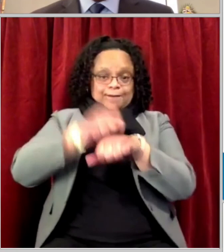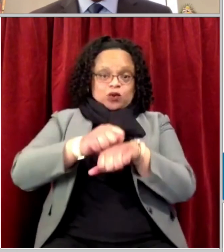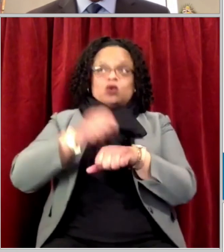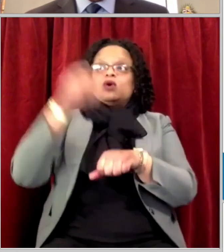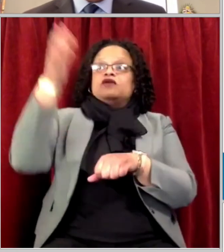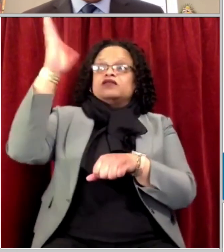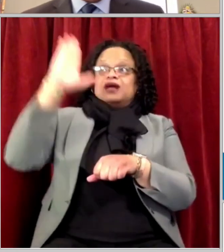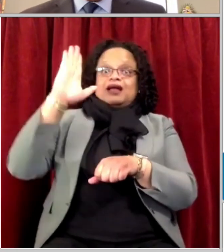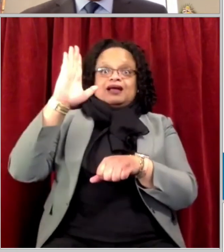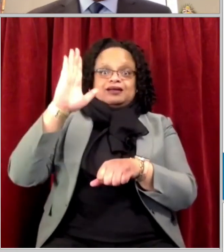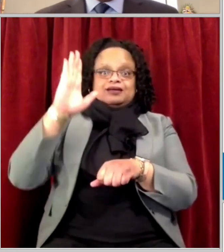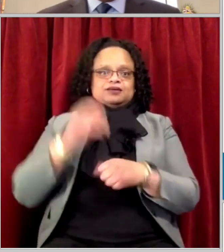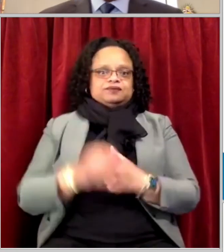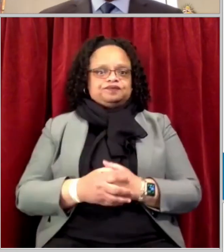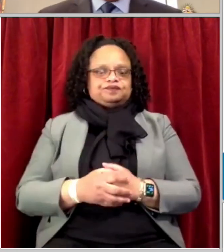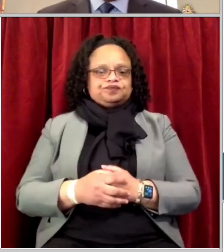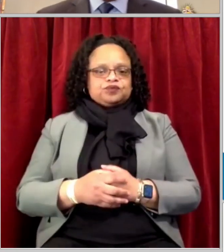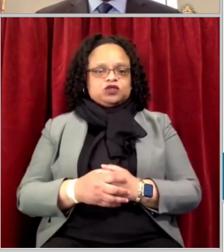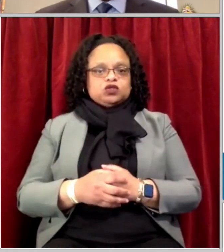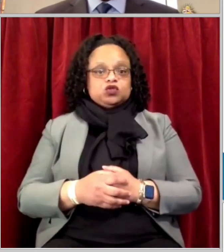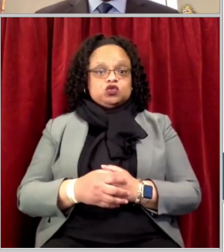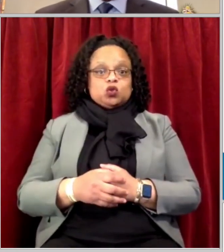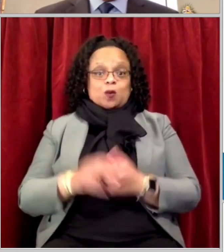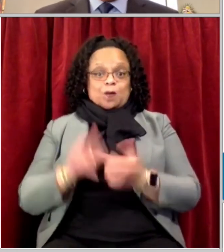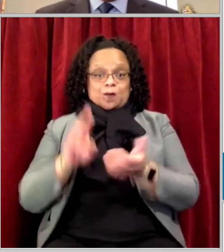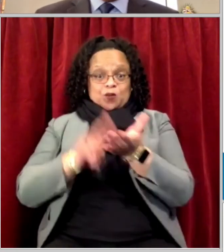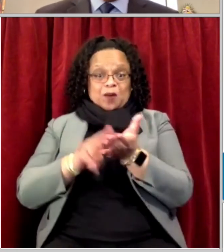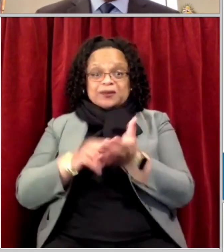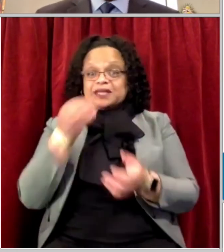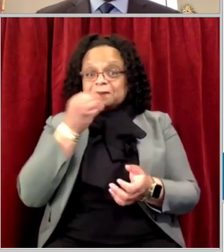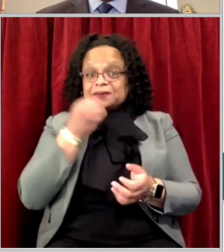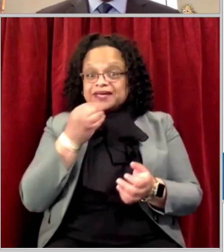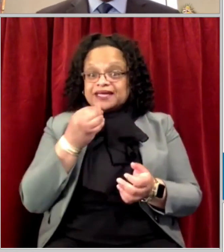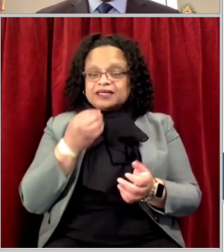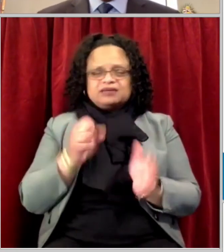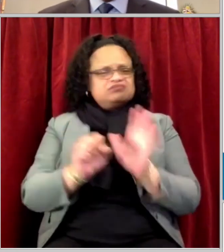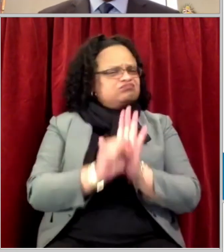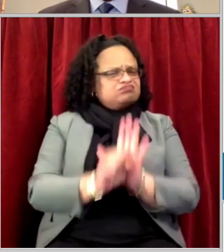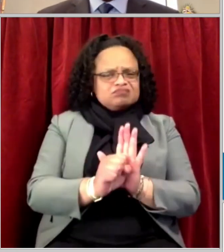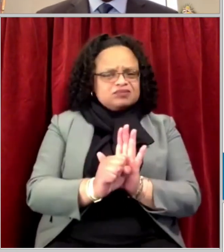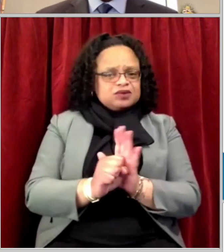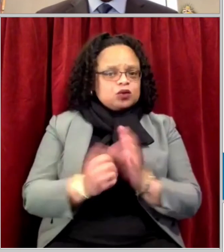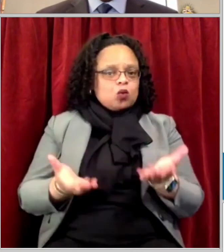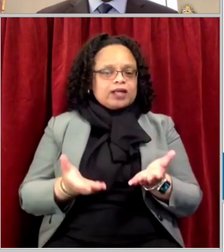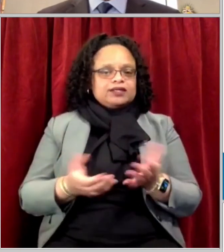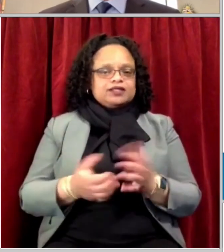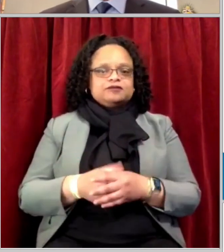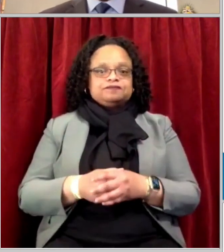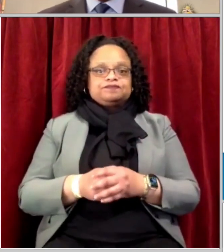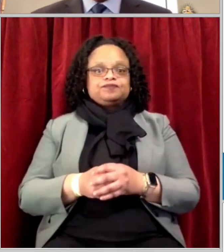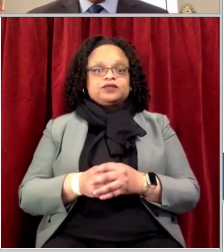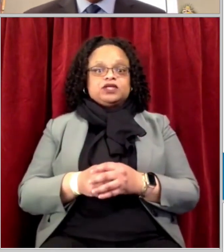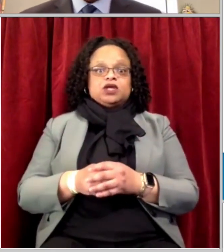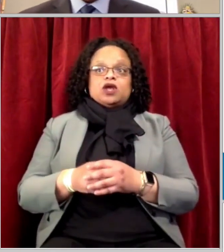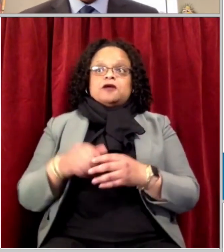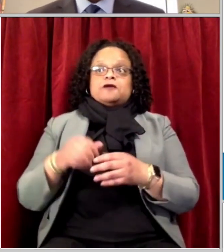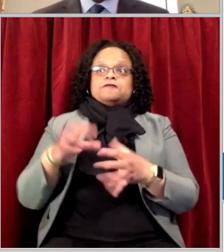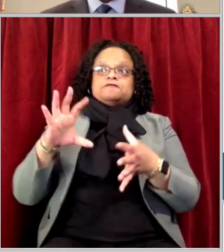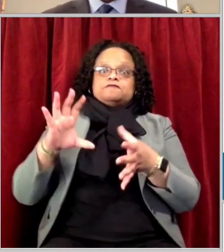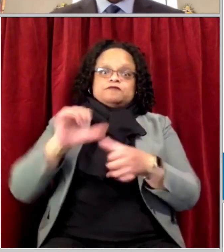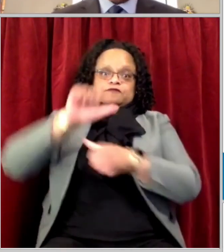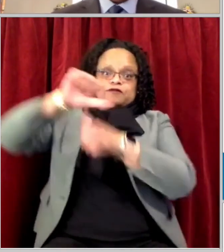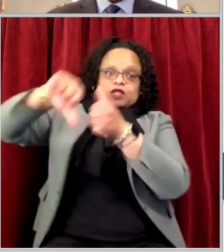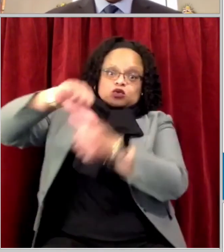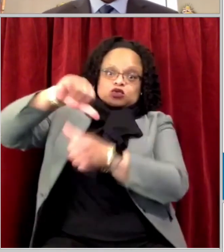16. The covenant meal symbolizes and mediates the fellowship between God and